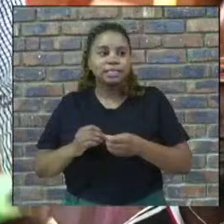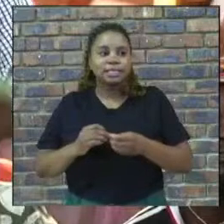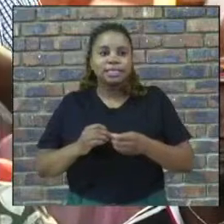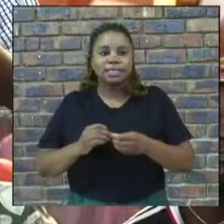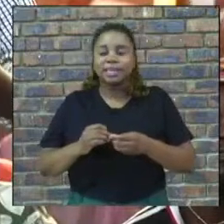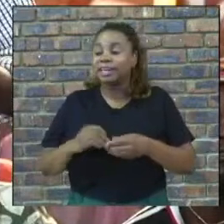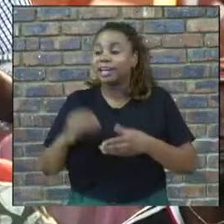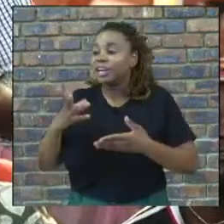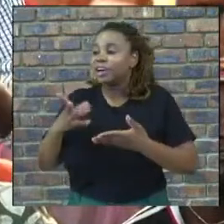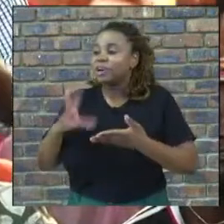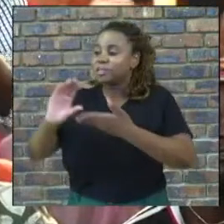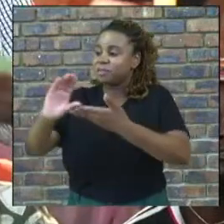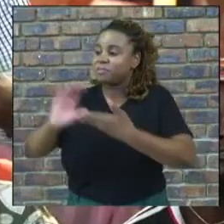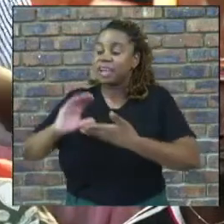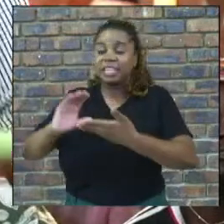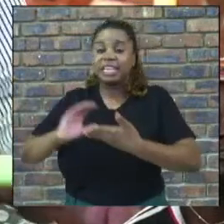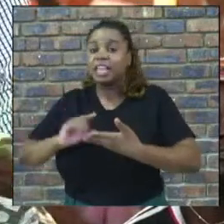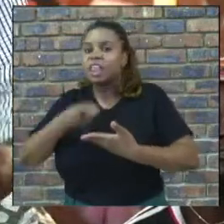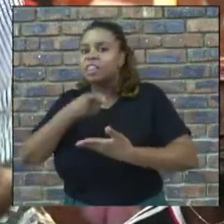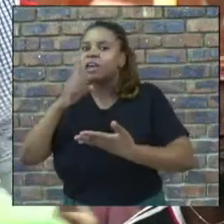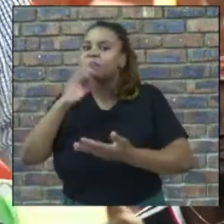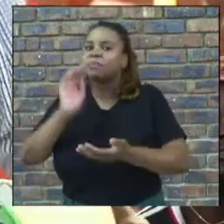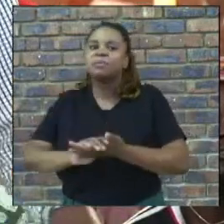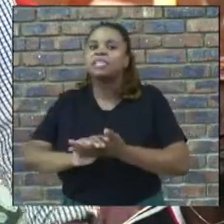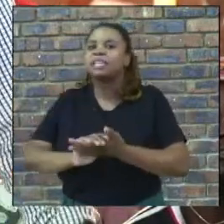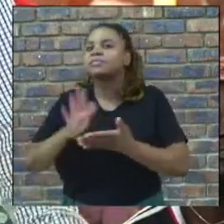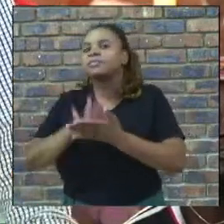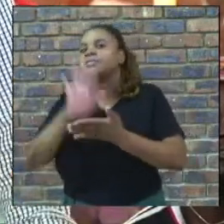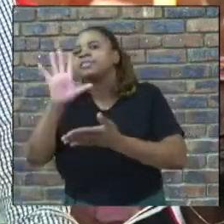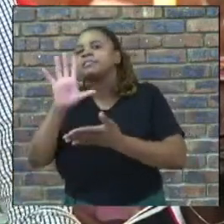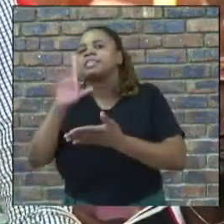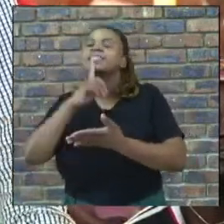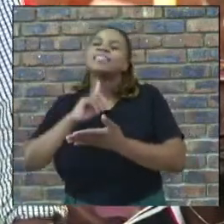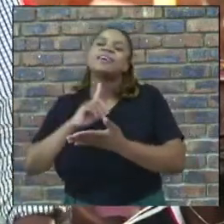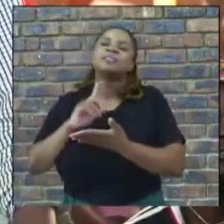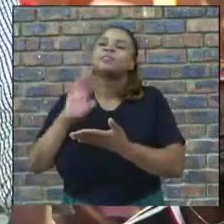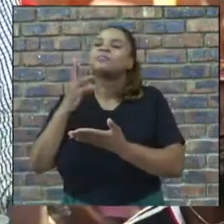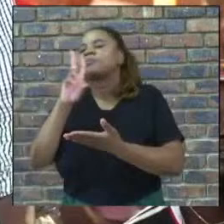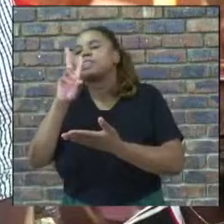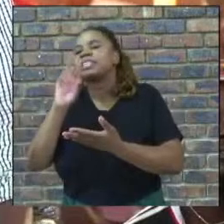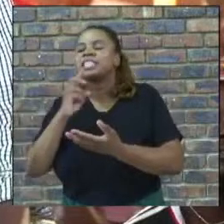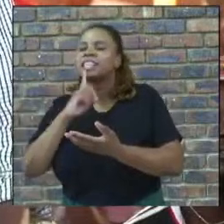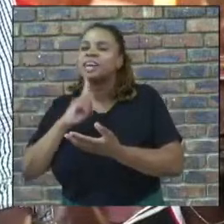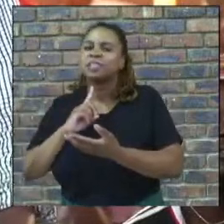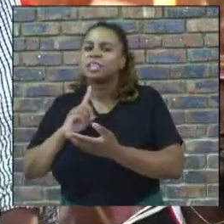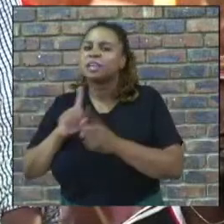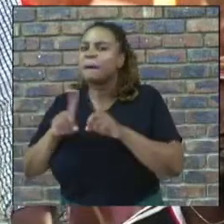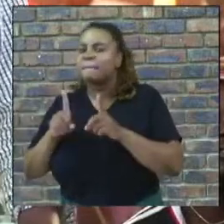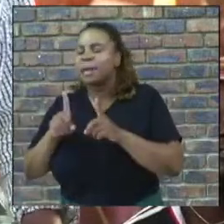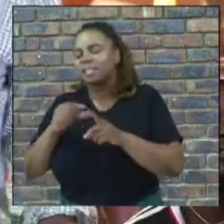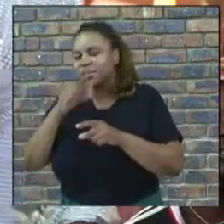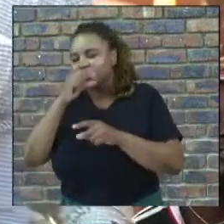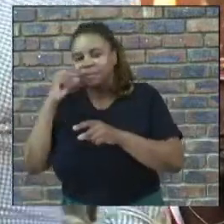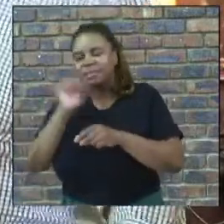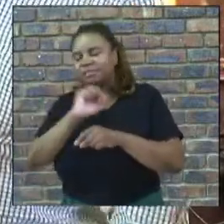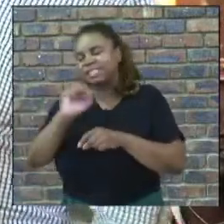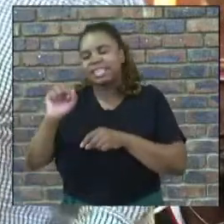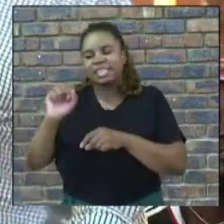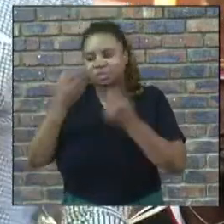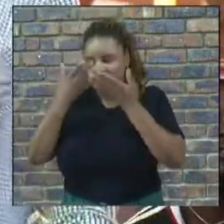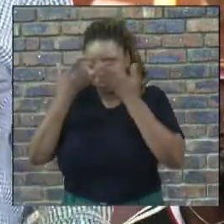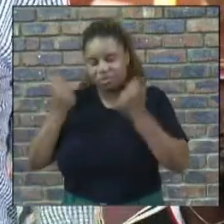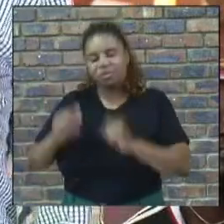I was one of them when ba ba ke krile. Ke sa ikire. So that's why ke botisa hore ho na